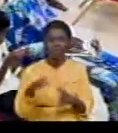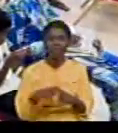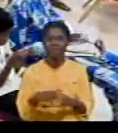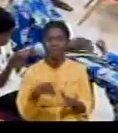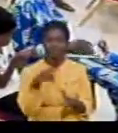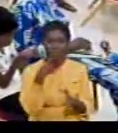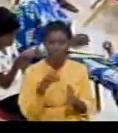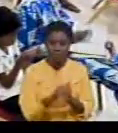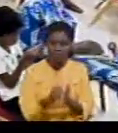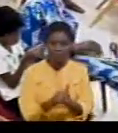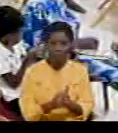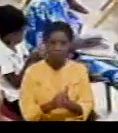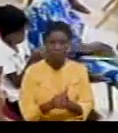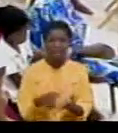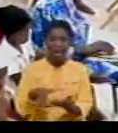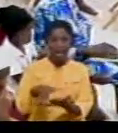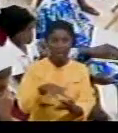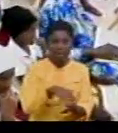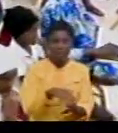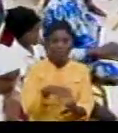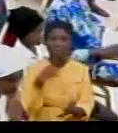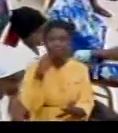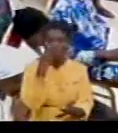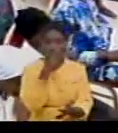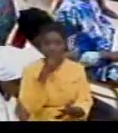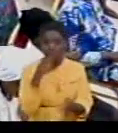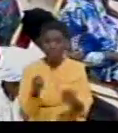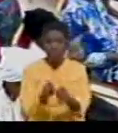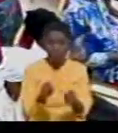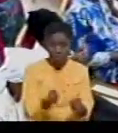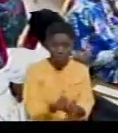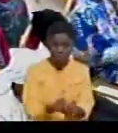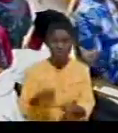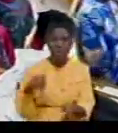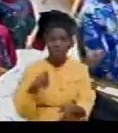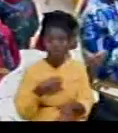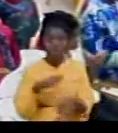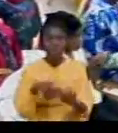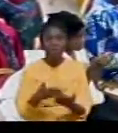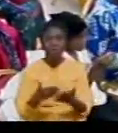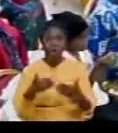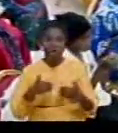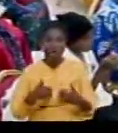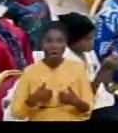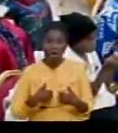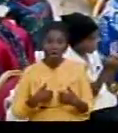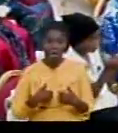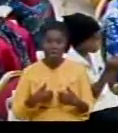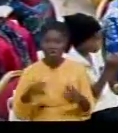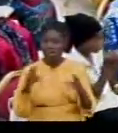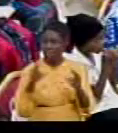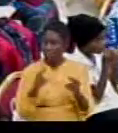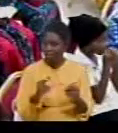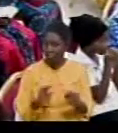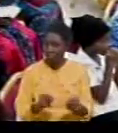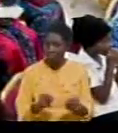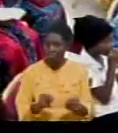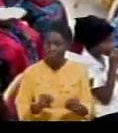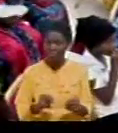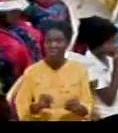it says, among whom also we all, no exception,